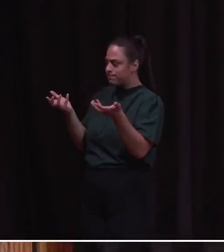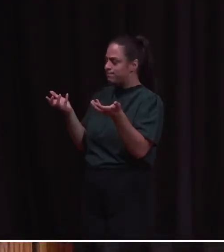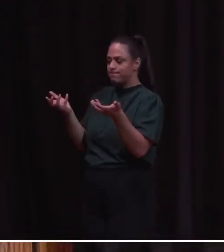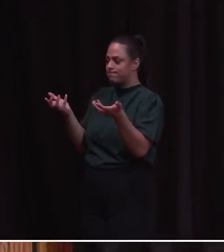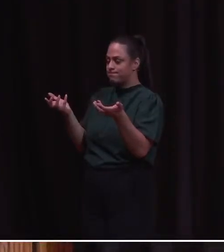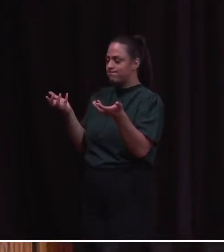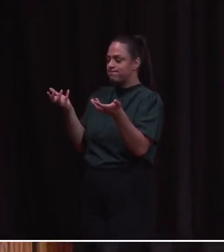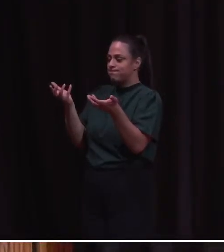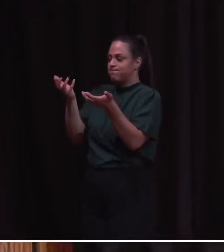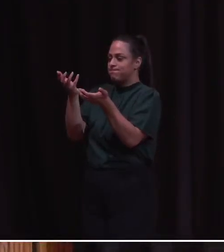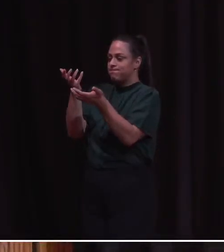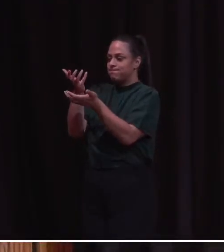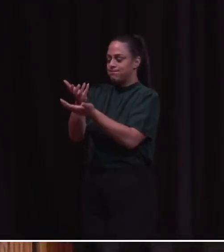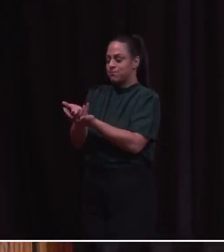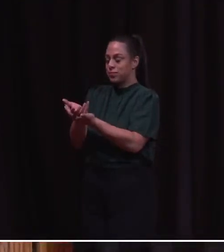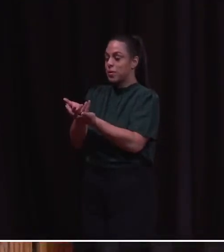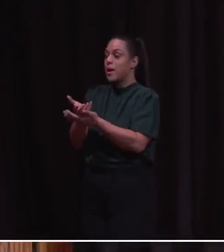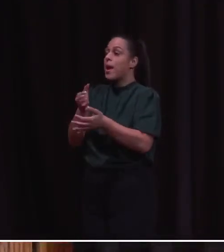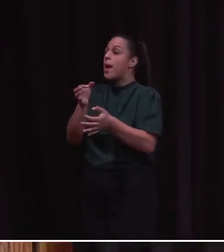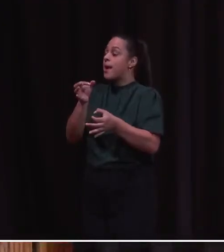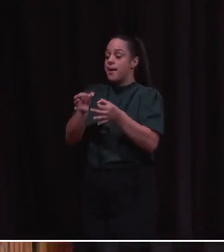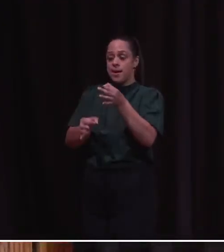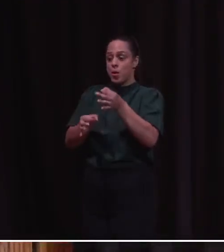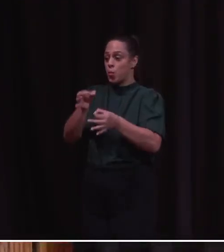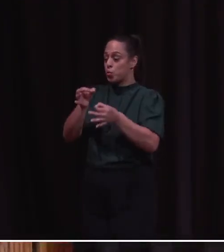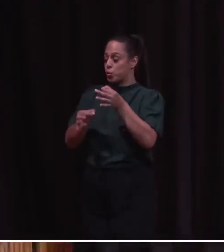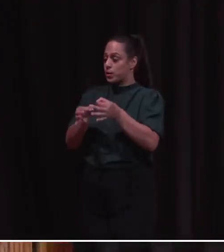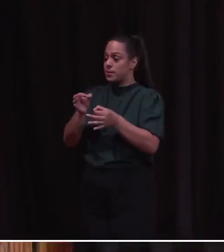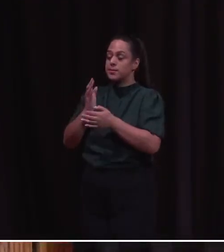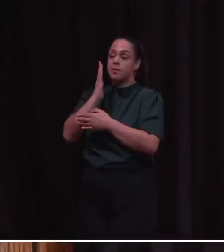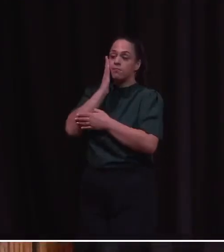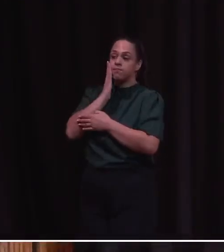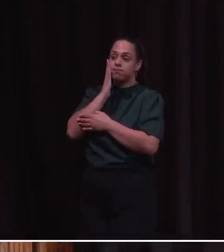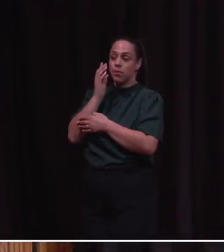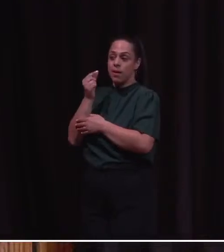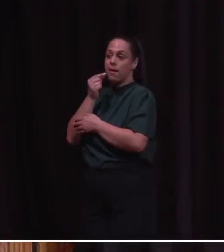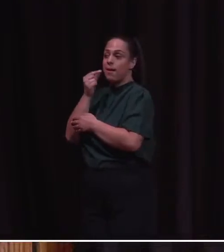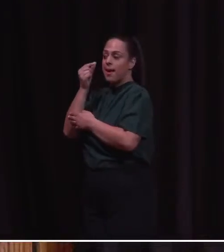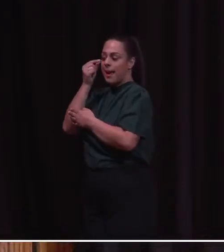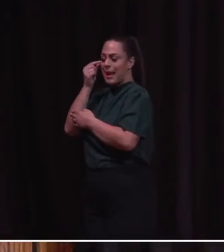were foundation of white supremacy and coloniality that